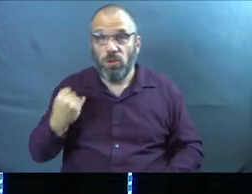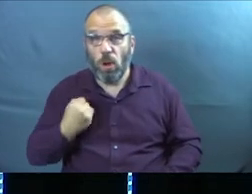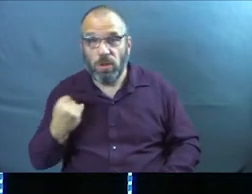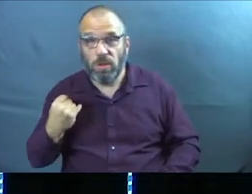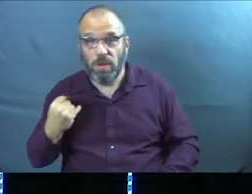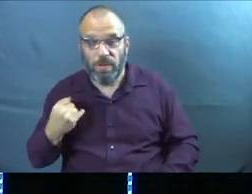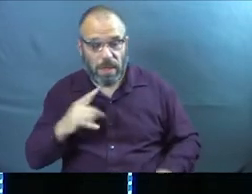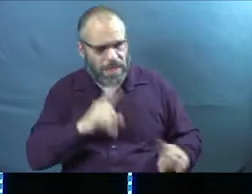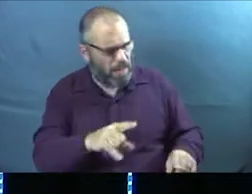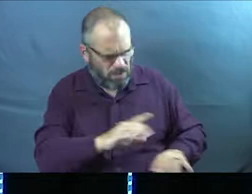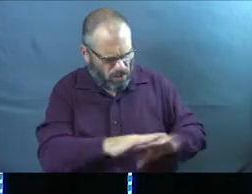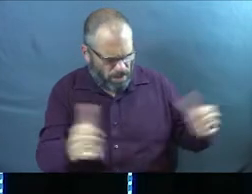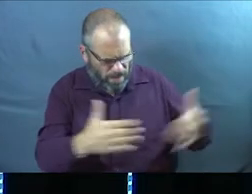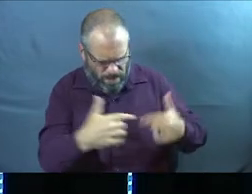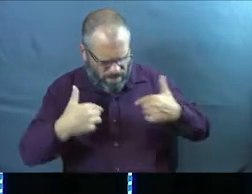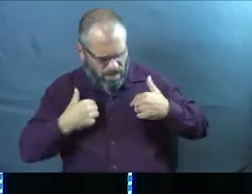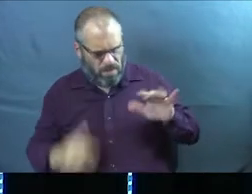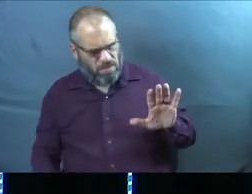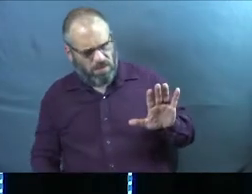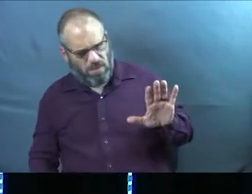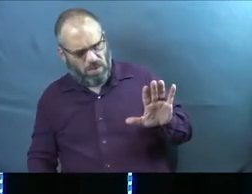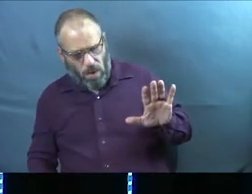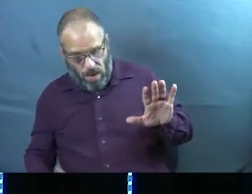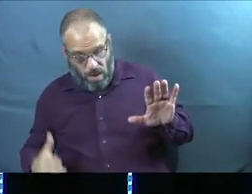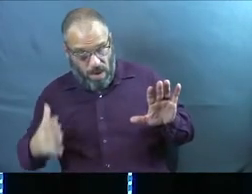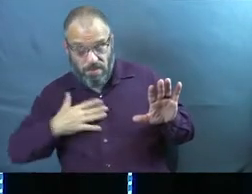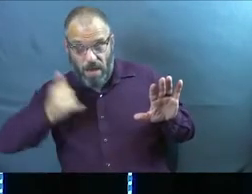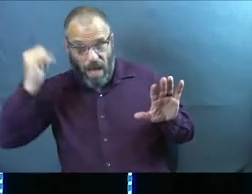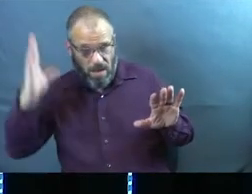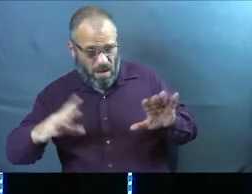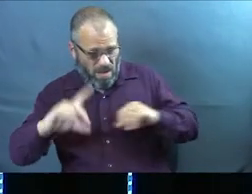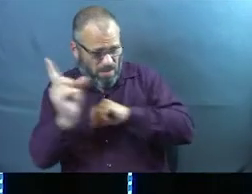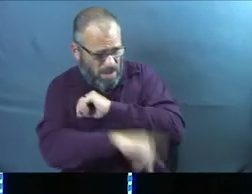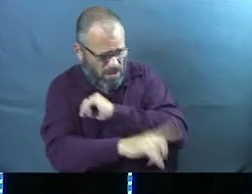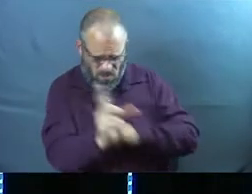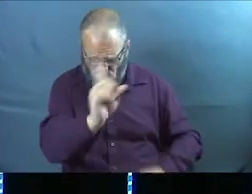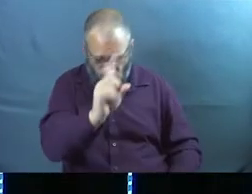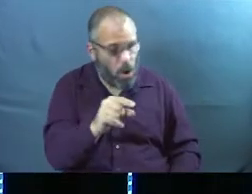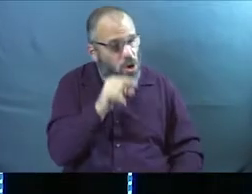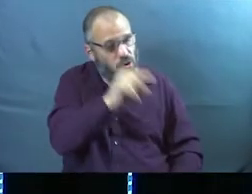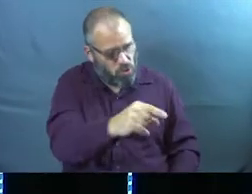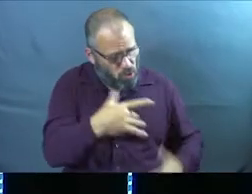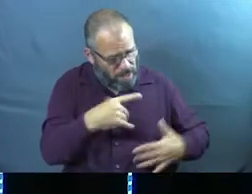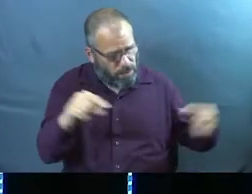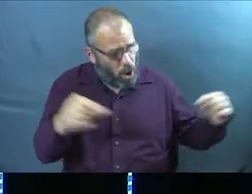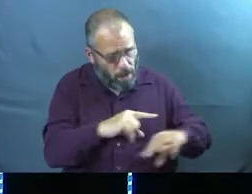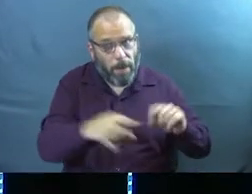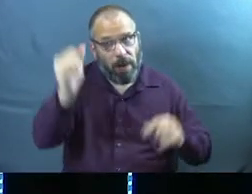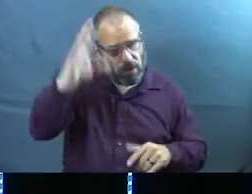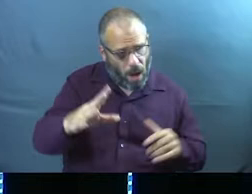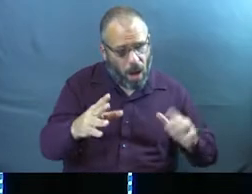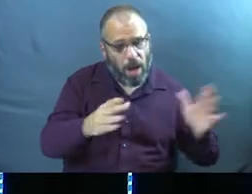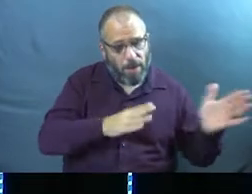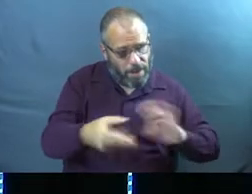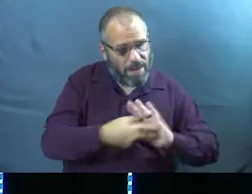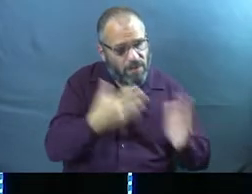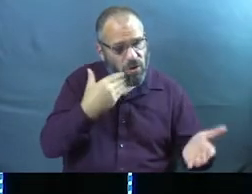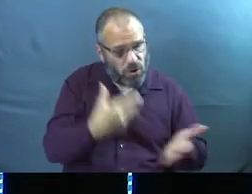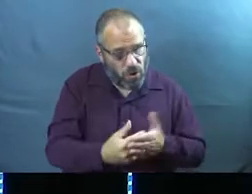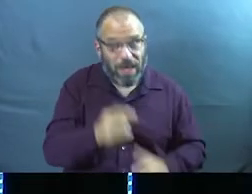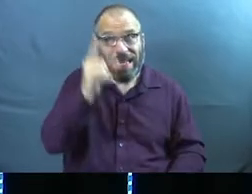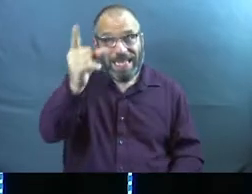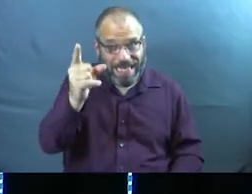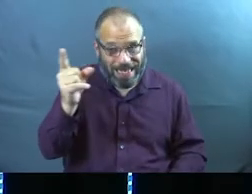him. But Joseph replied, don't be afraid of me. Am I God that I could punish you? No. You intended to harm me, but God intended it all for good.